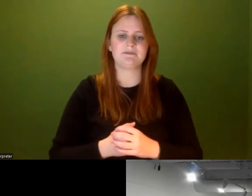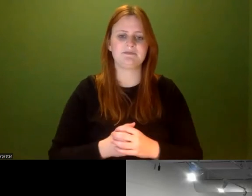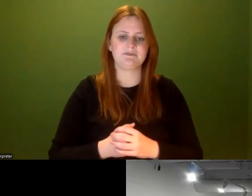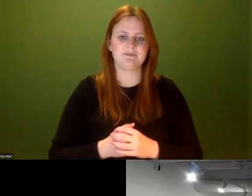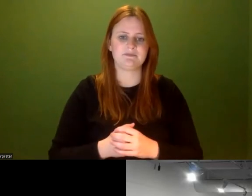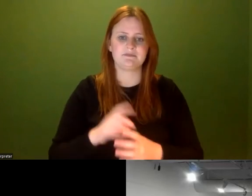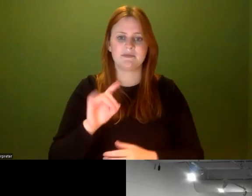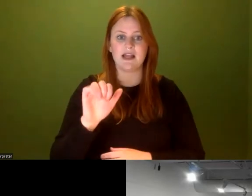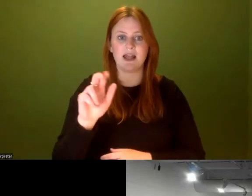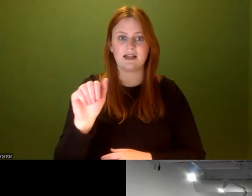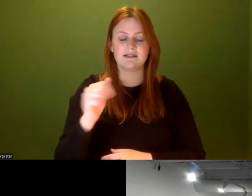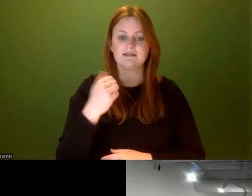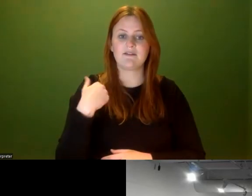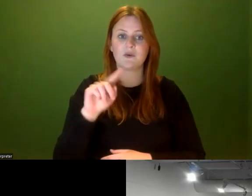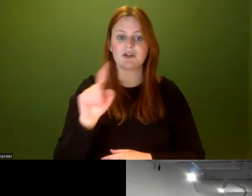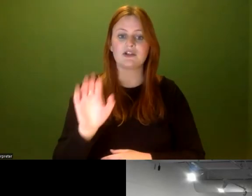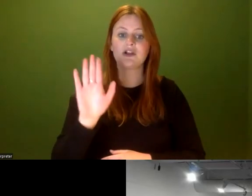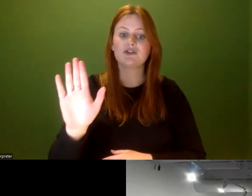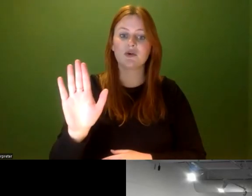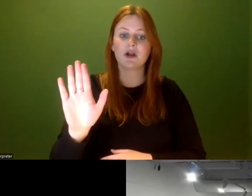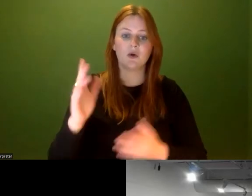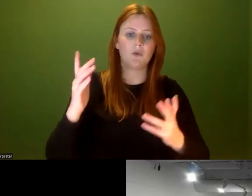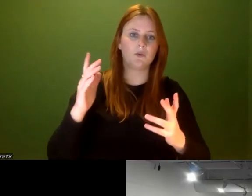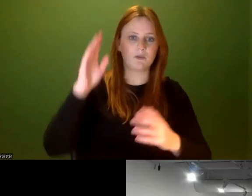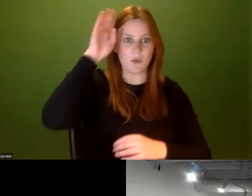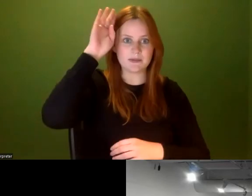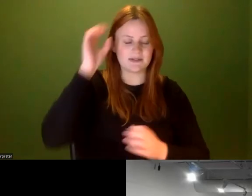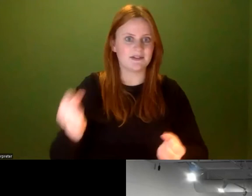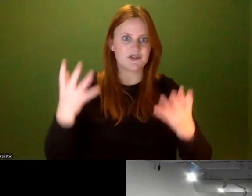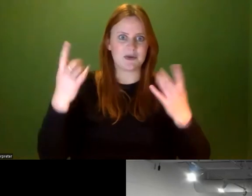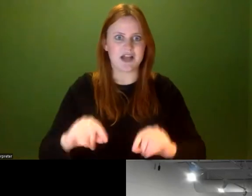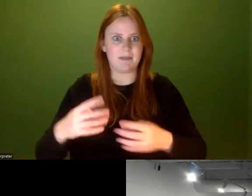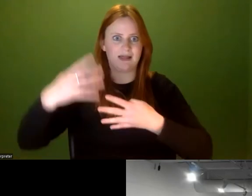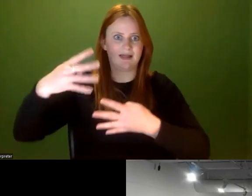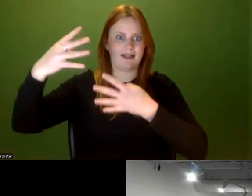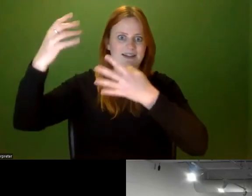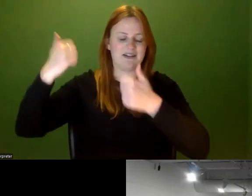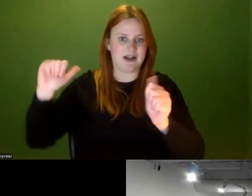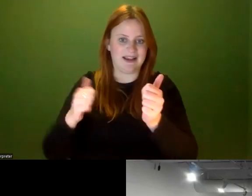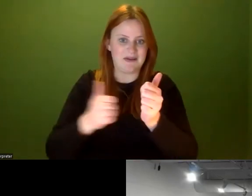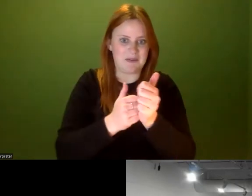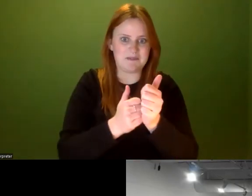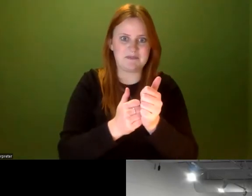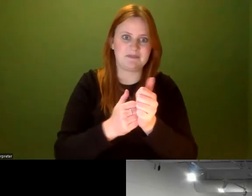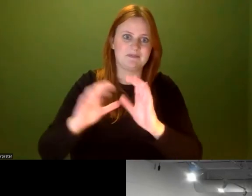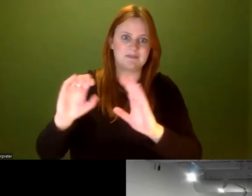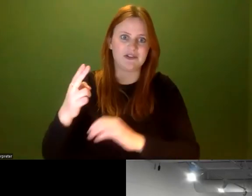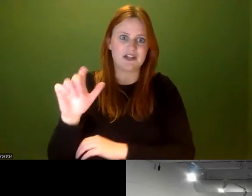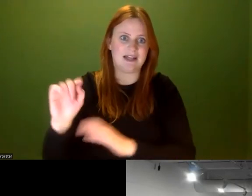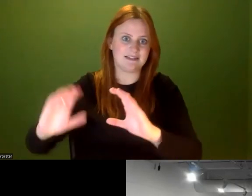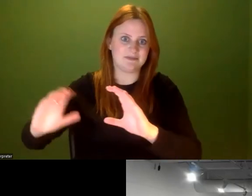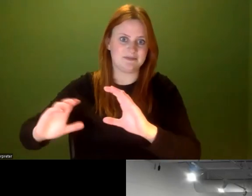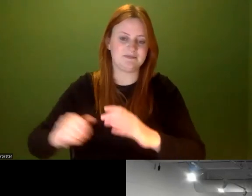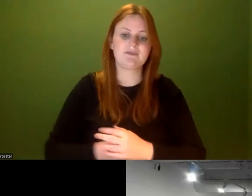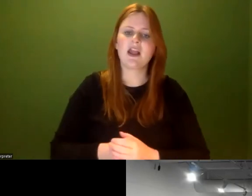Diana Thornycroft has a question. Has your practice, there's so much happening. I'm trying to keep up here with the chat even. Has your practice